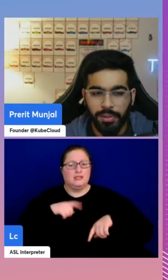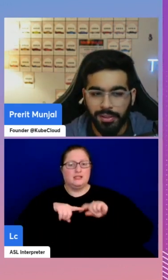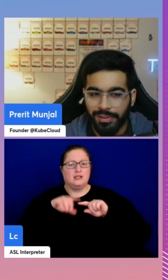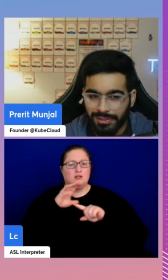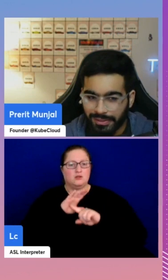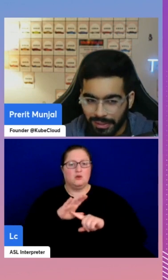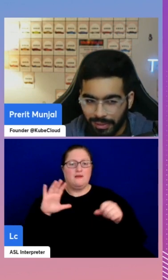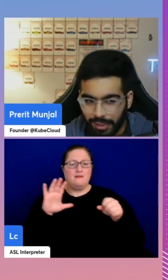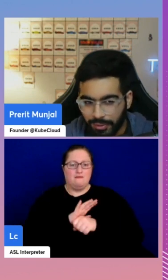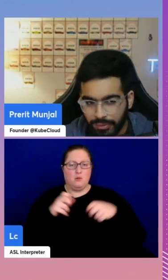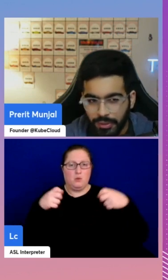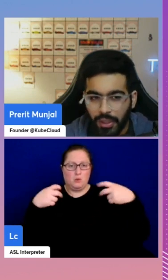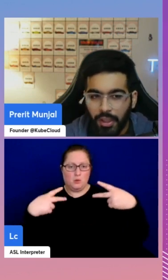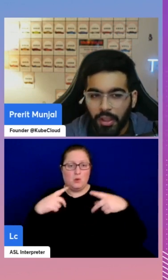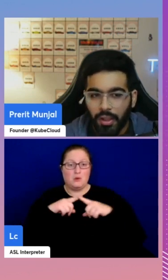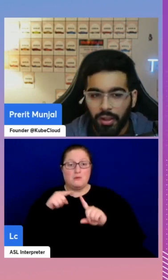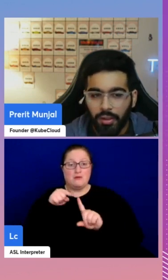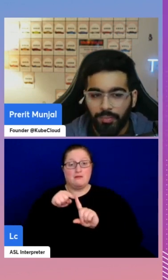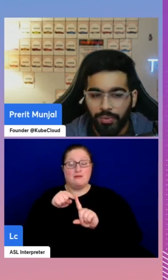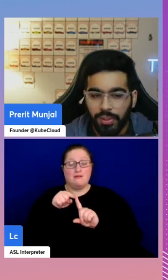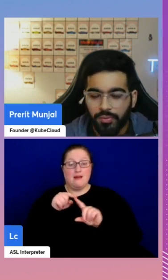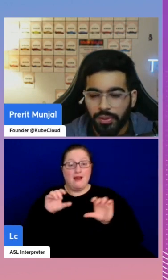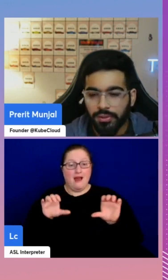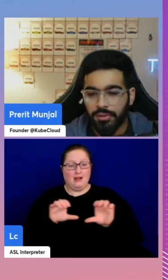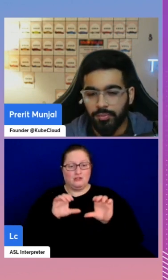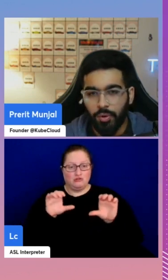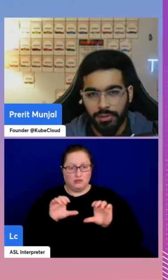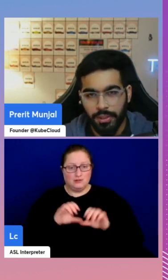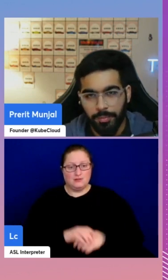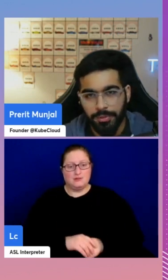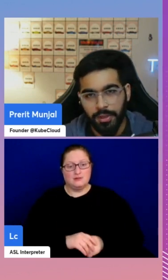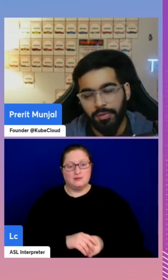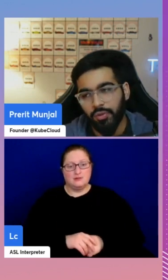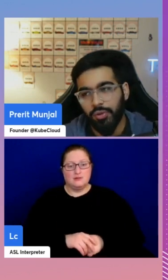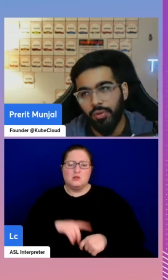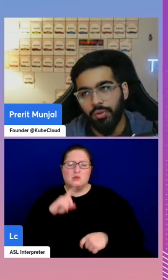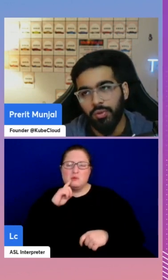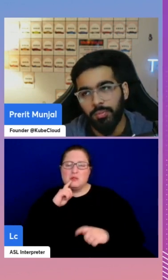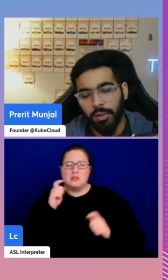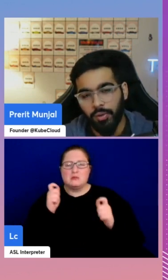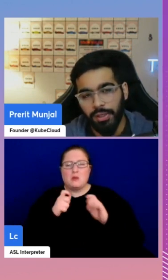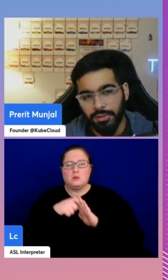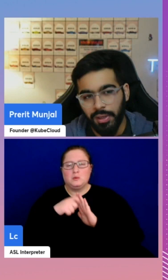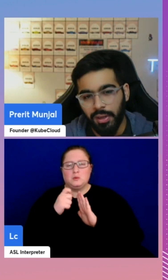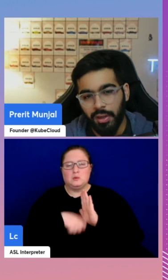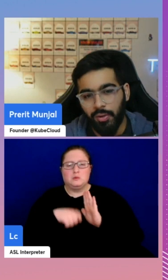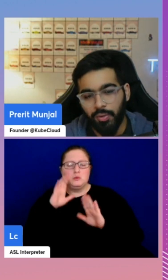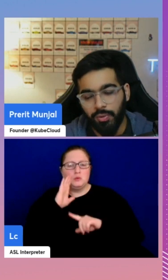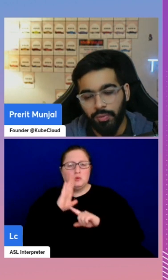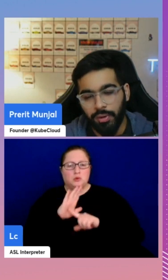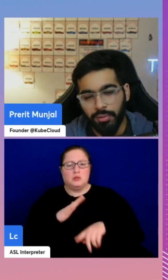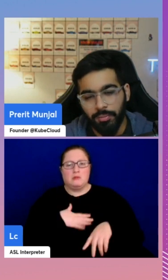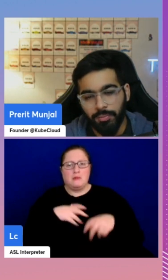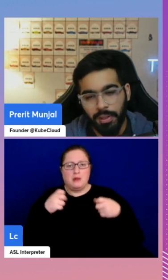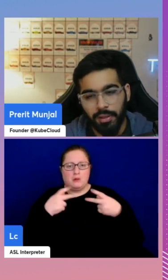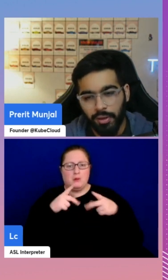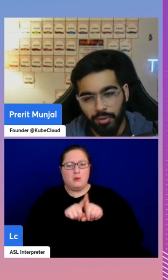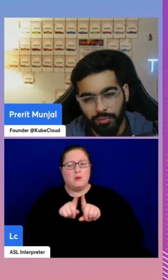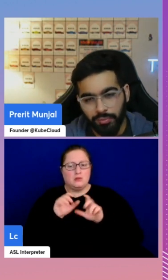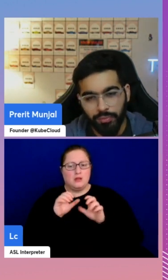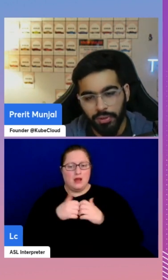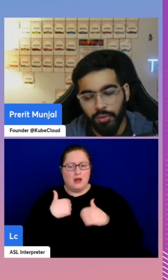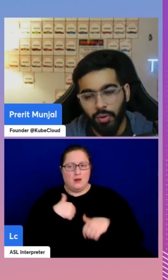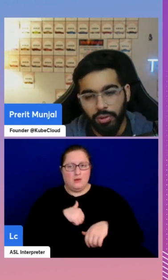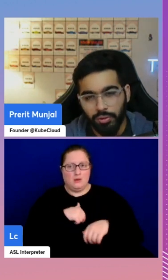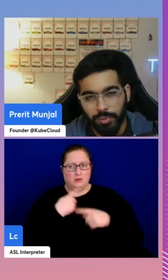entire code, but this is in the action. These were small scripts. I will show you my code as well, how we were playing